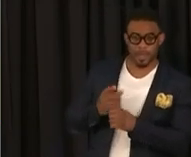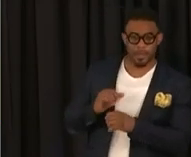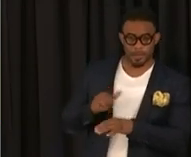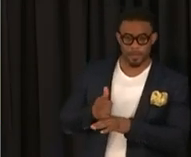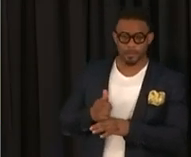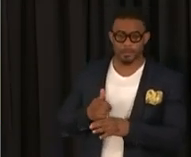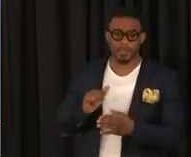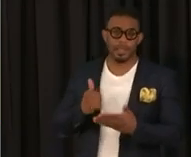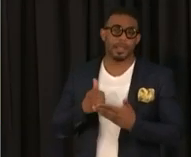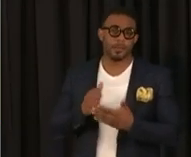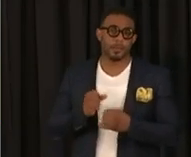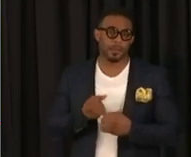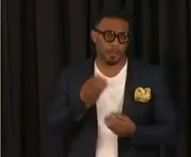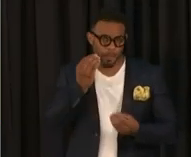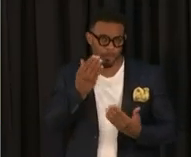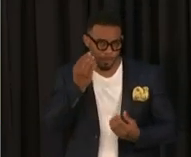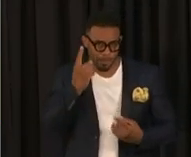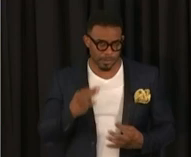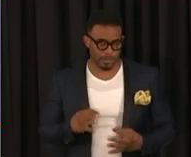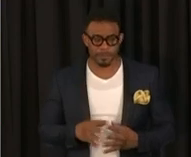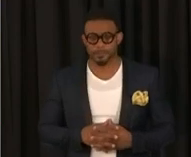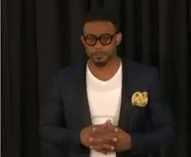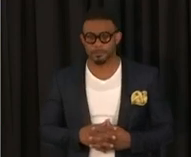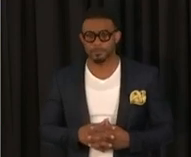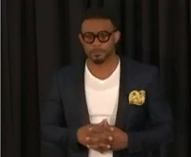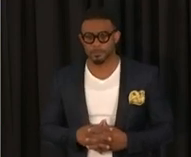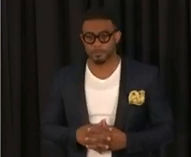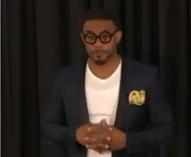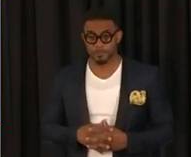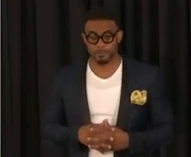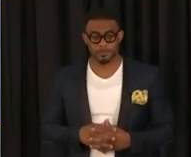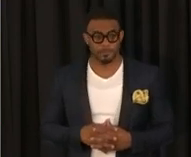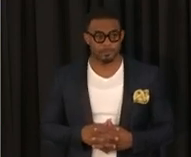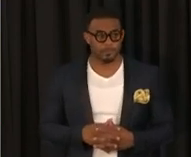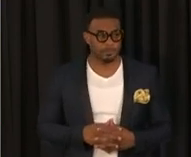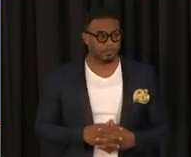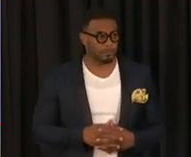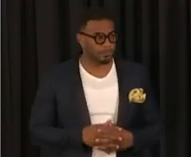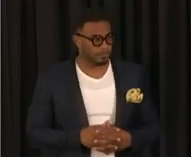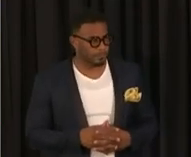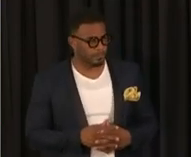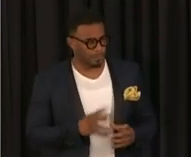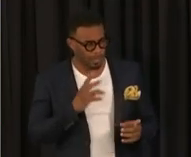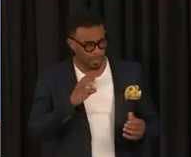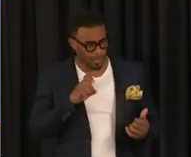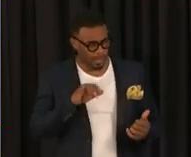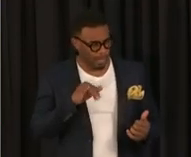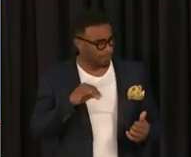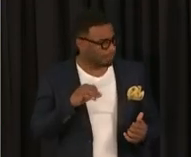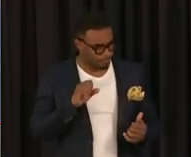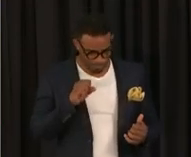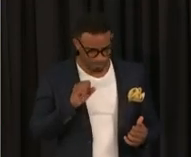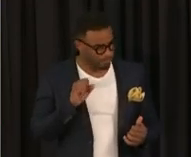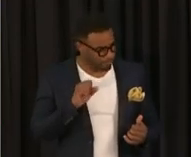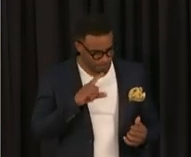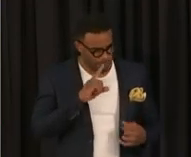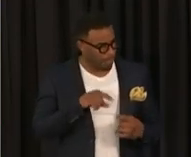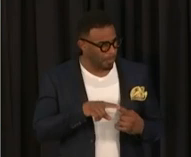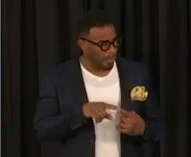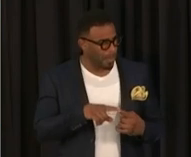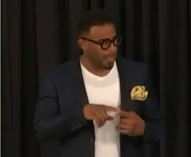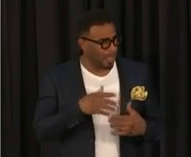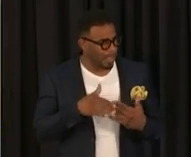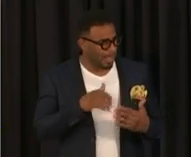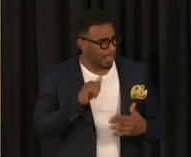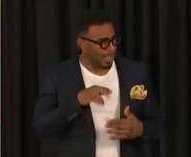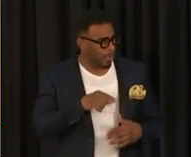annual basis. So that helps you make an informed decision about your energy future. Great, and I saw Eli shaking his head, especially when you were talking